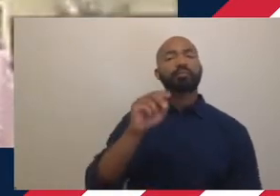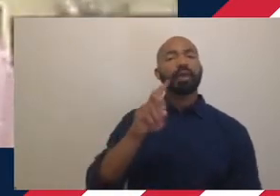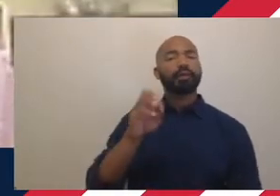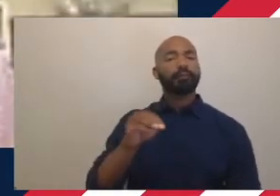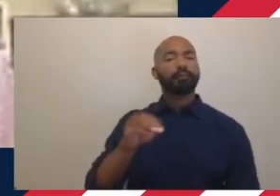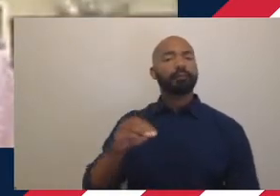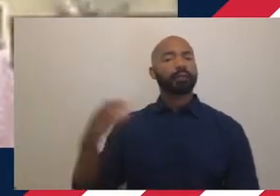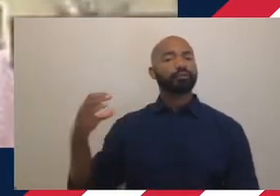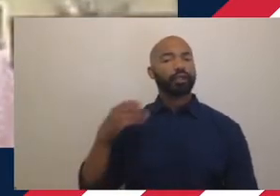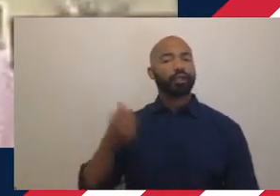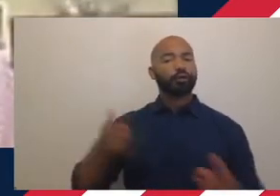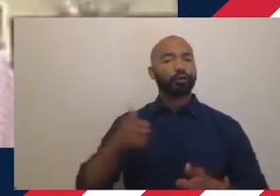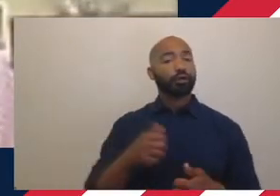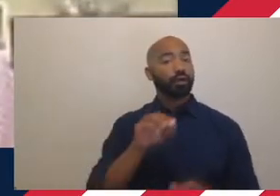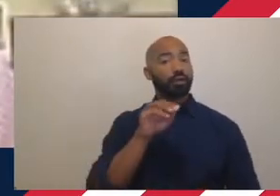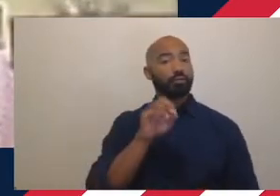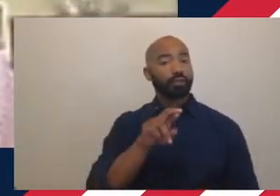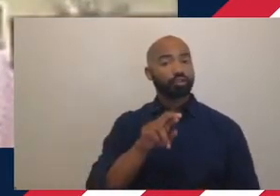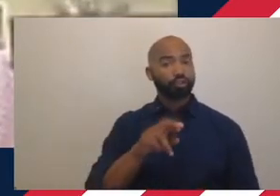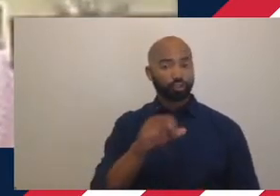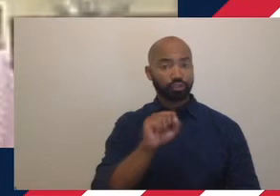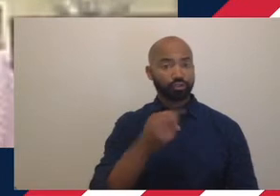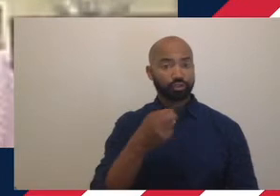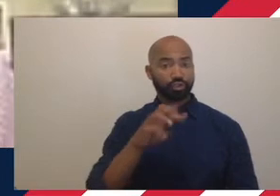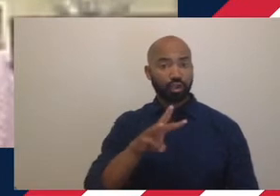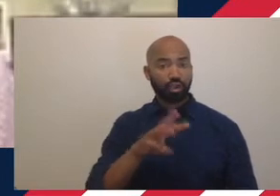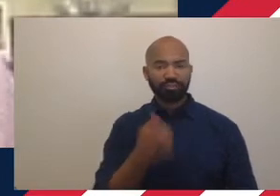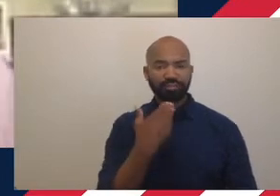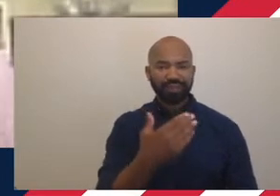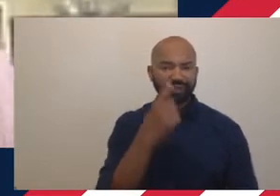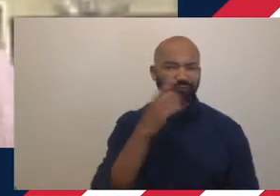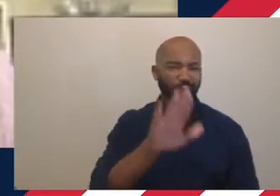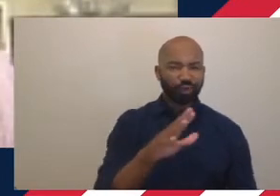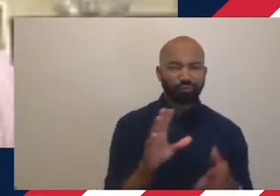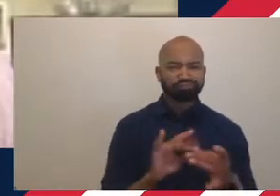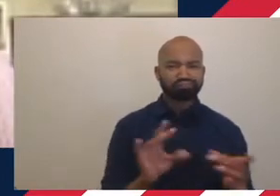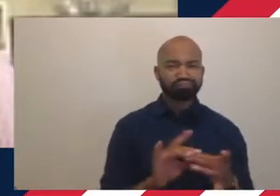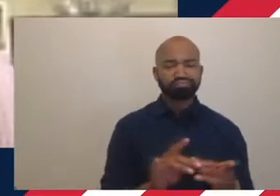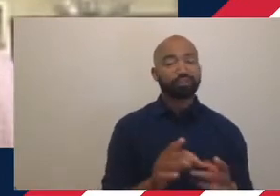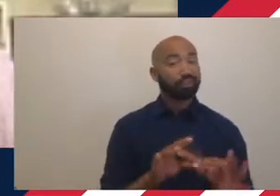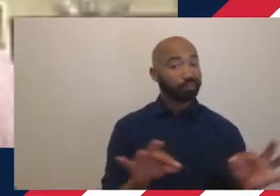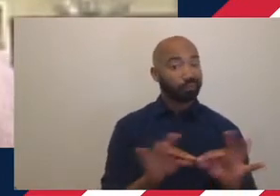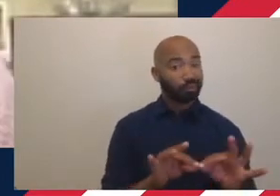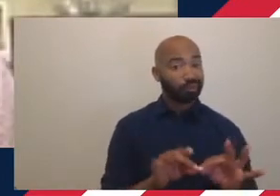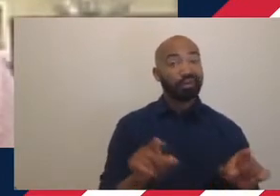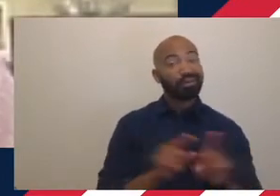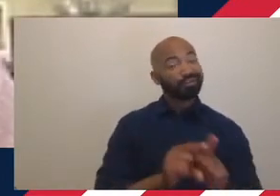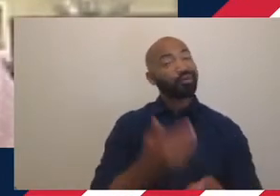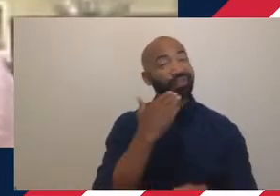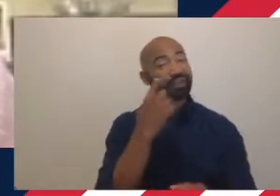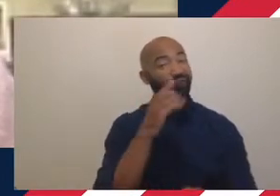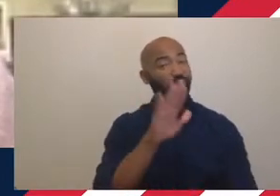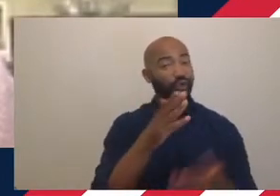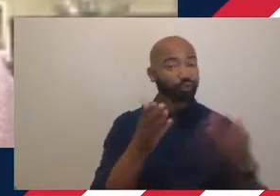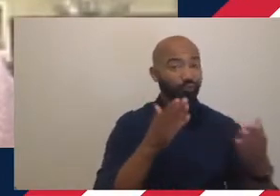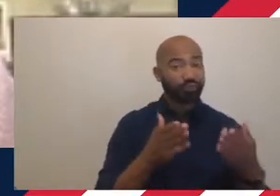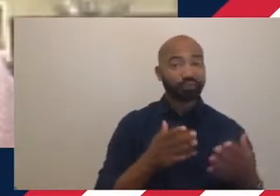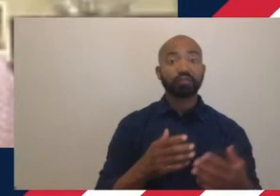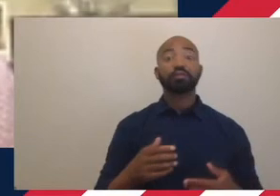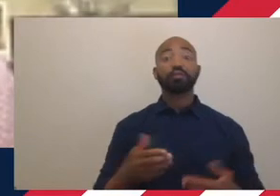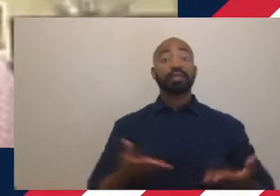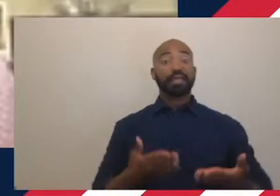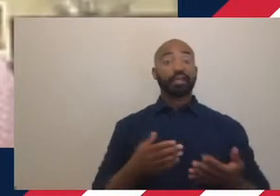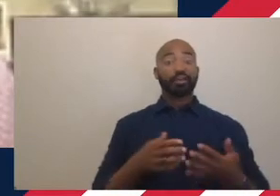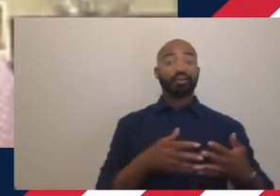Shaw. Thank you for your very candid and important testimony. And more importantly, thank you for your service here and abroad